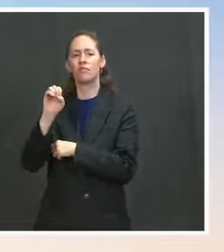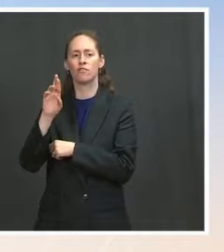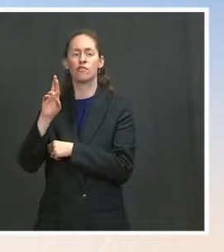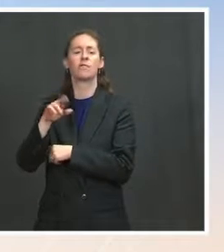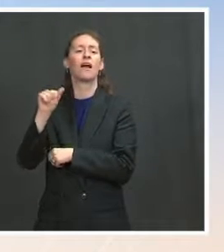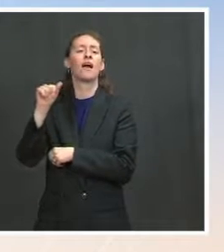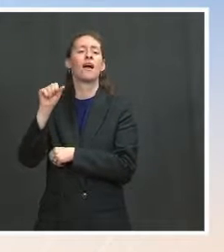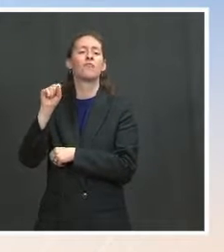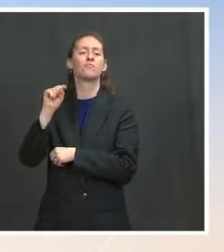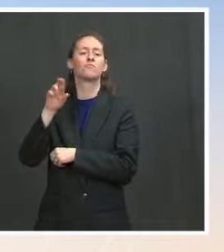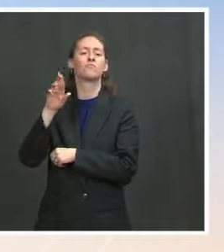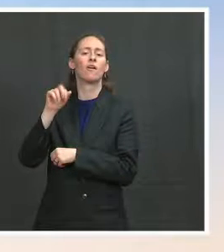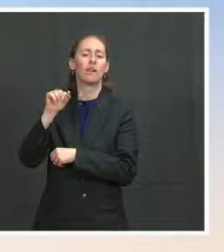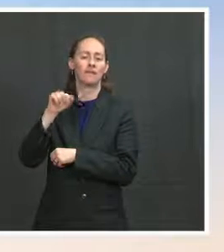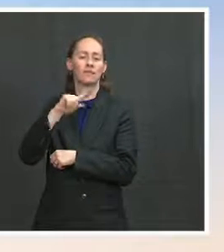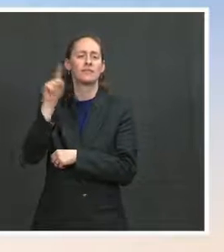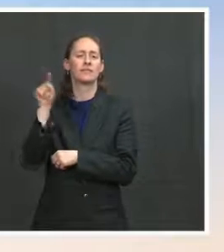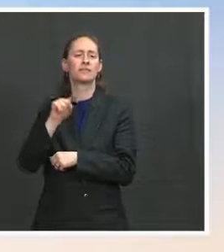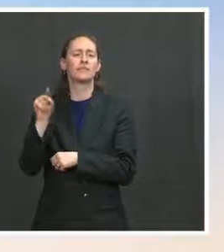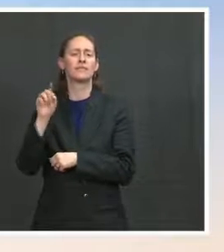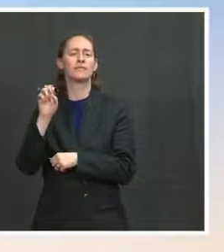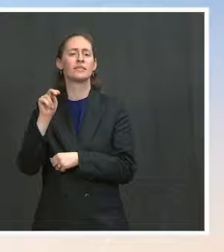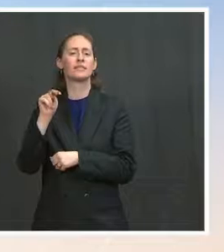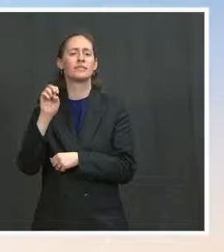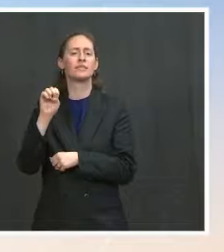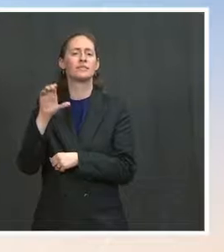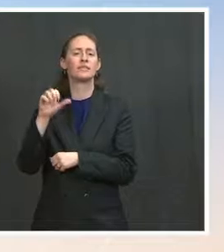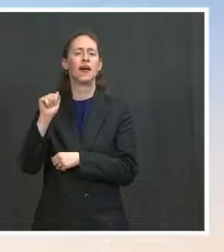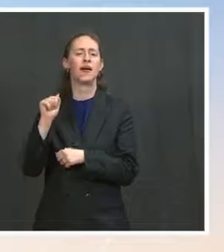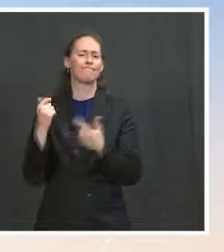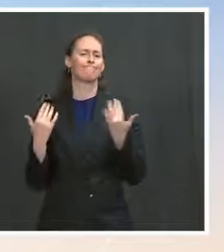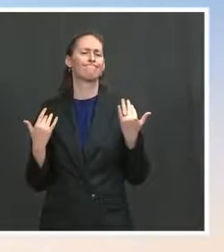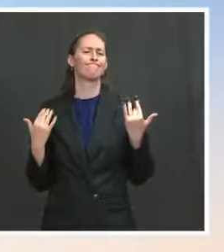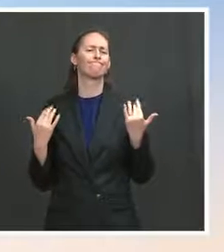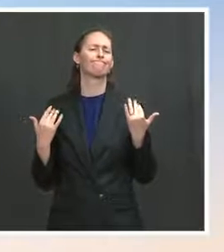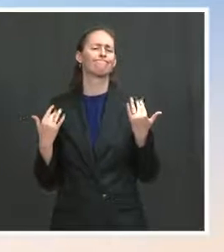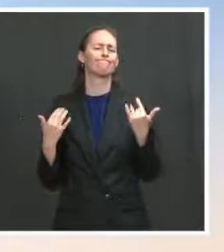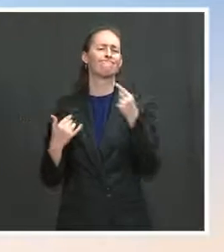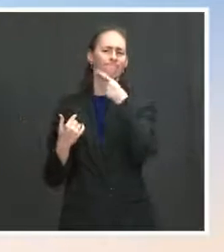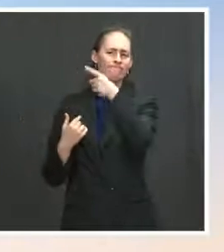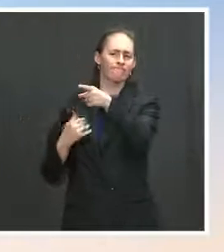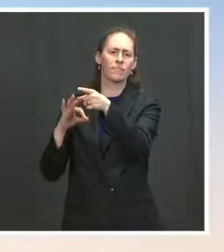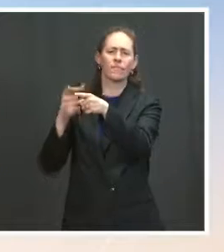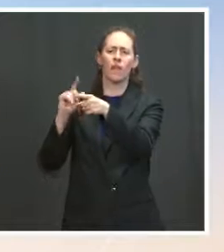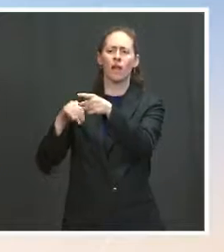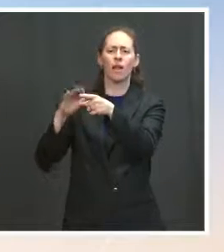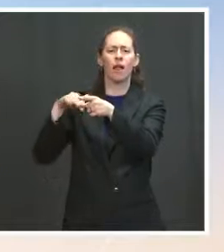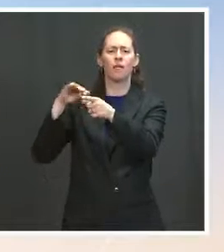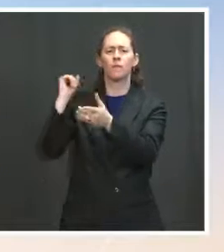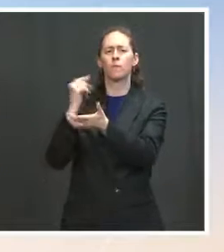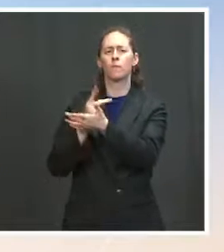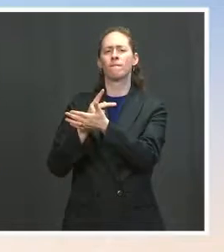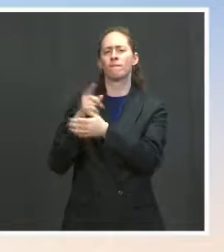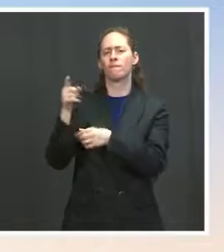for FDA approval to even approve it to go overseas. That's something that